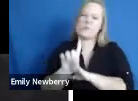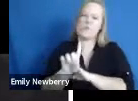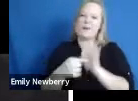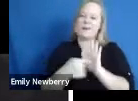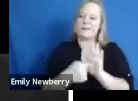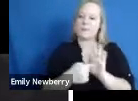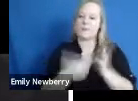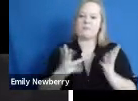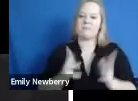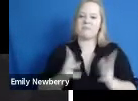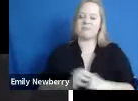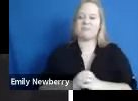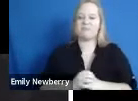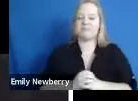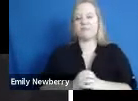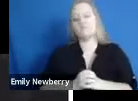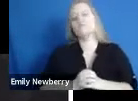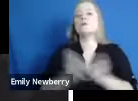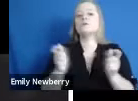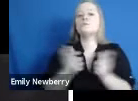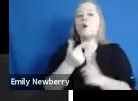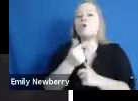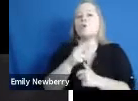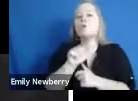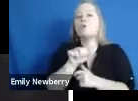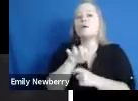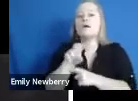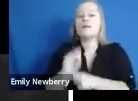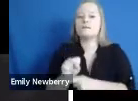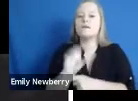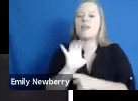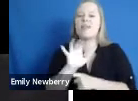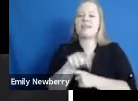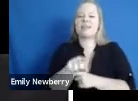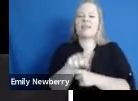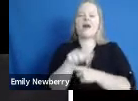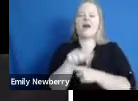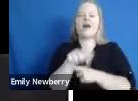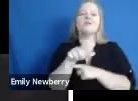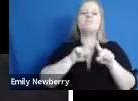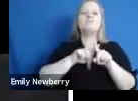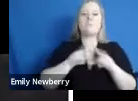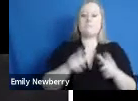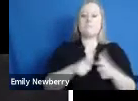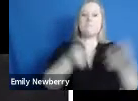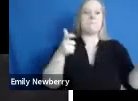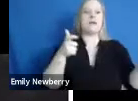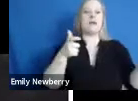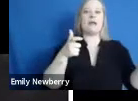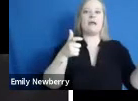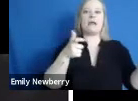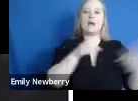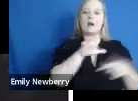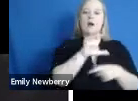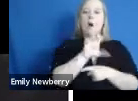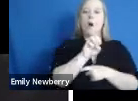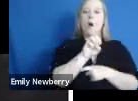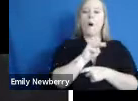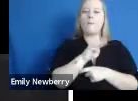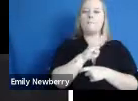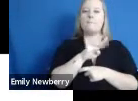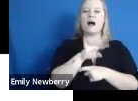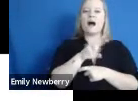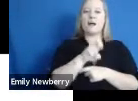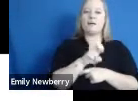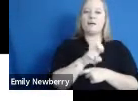With the small grains I mentioned, those are combined with larger scale equipment, and all the